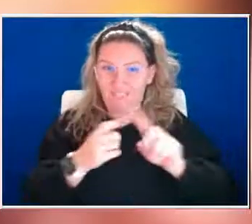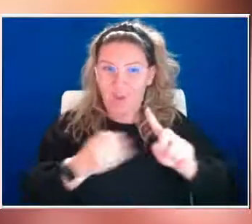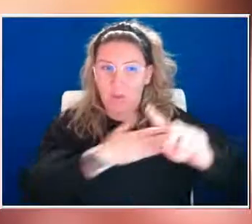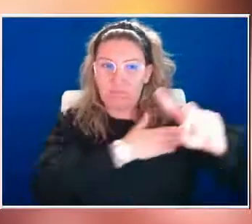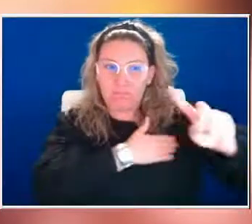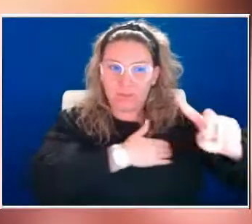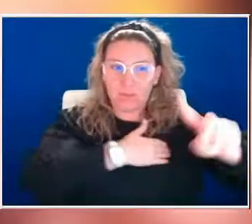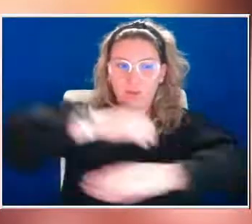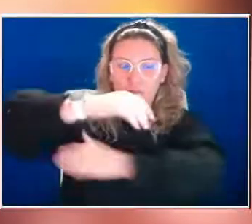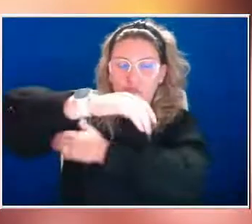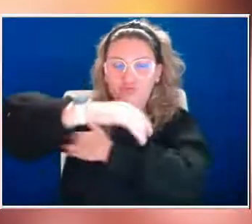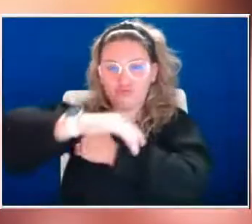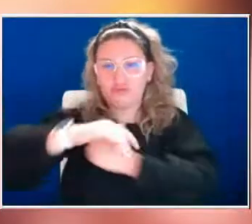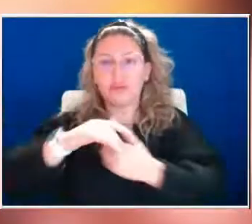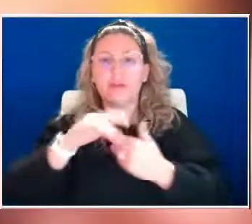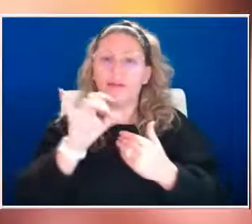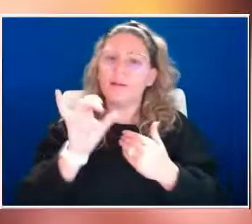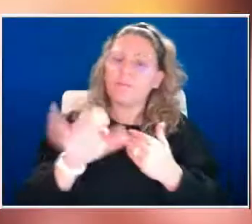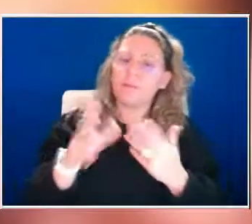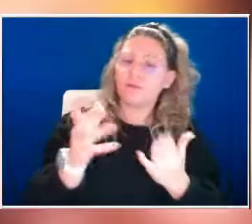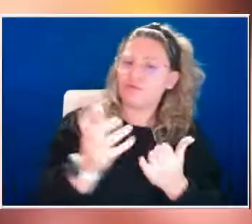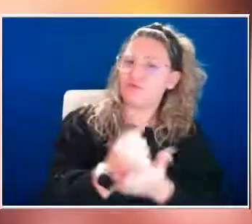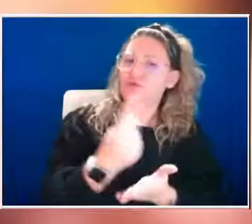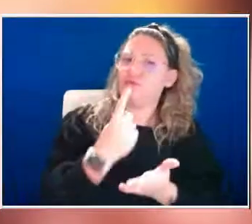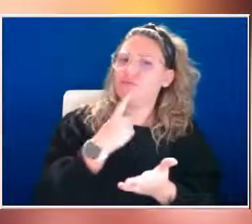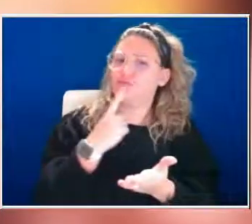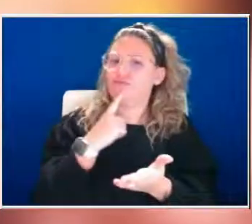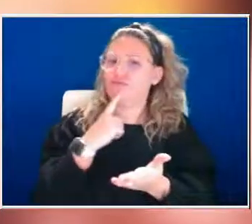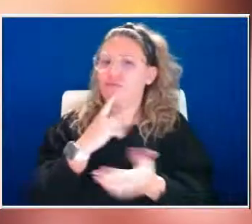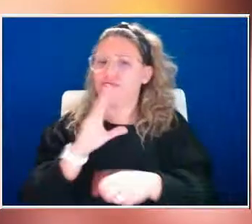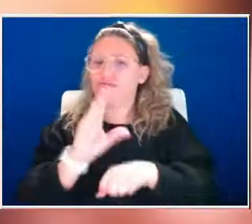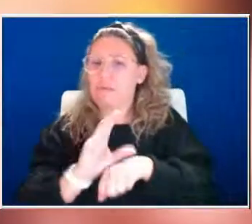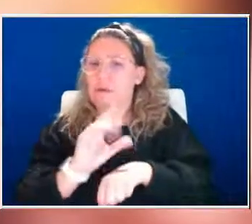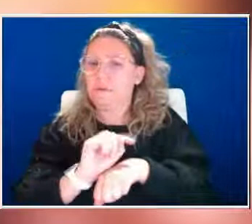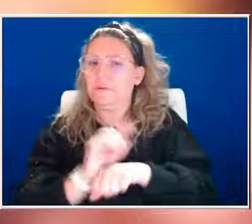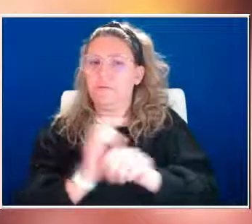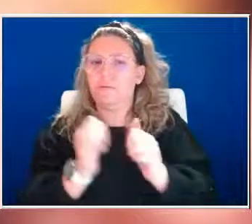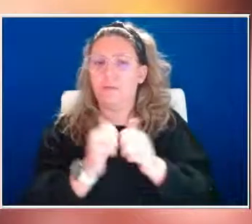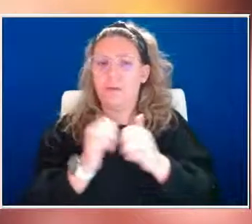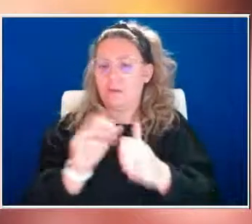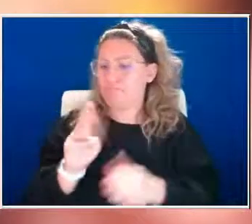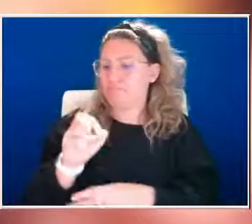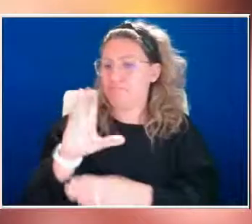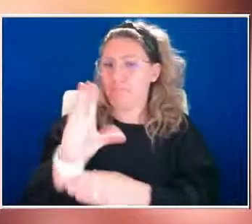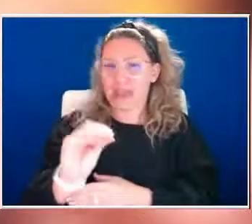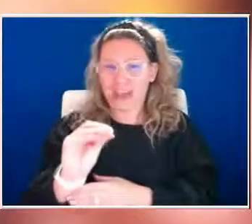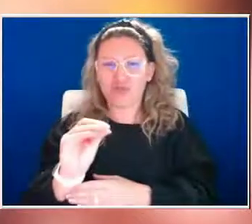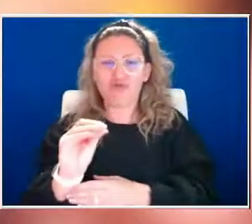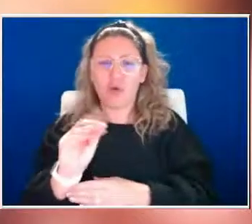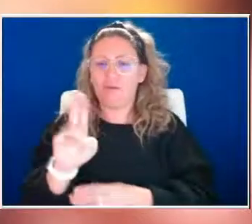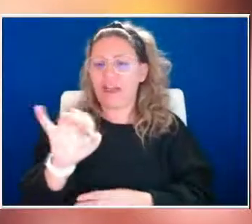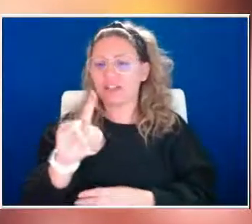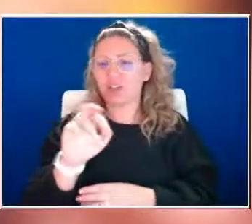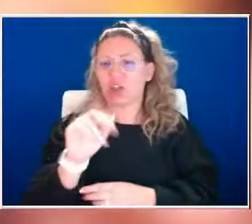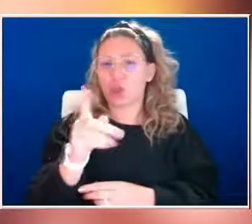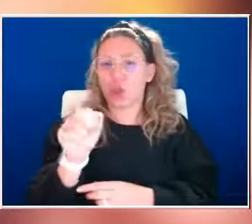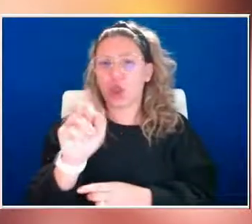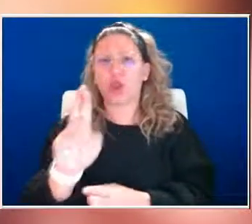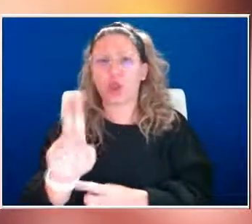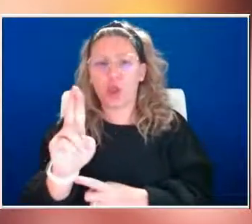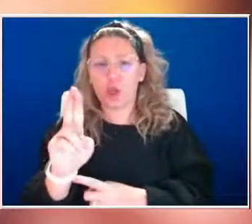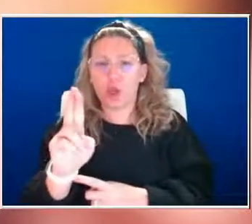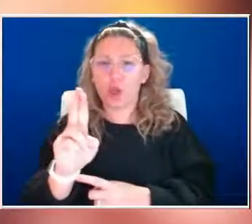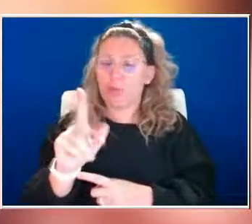certainly at least would deserve a consultation, with one of our microvascular plastic surgeons to discuss, what is appropriate